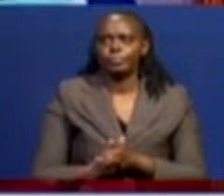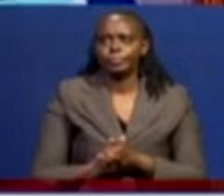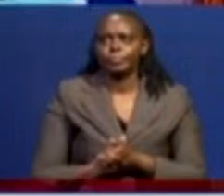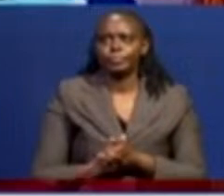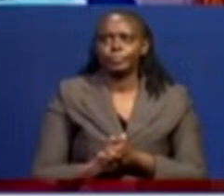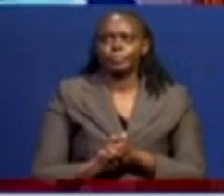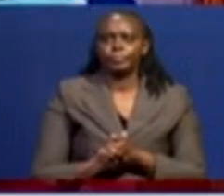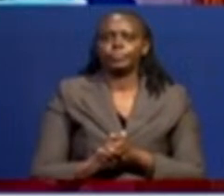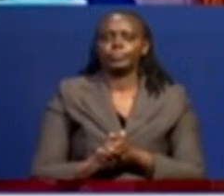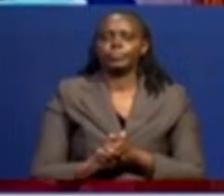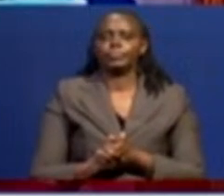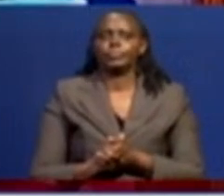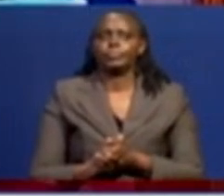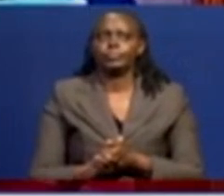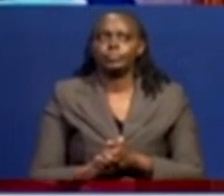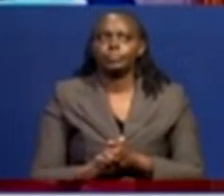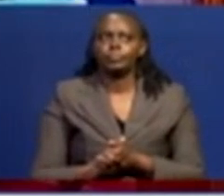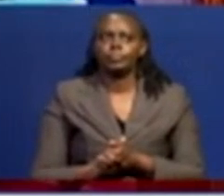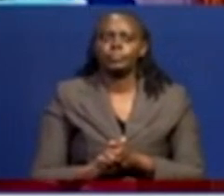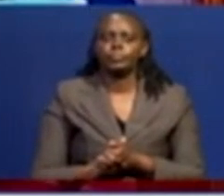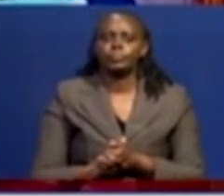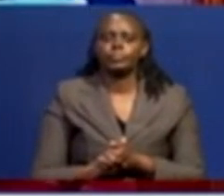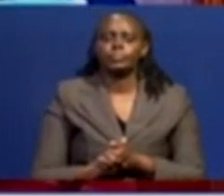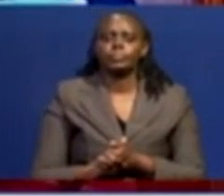before the assembly?